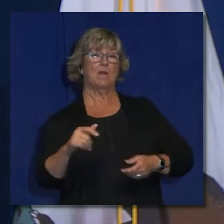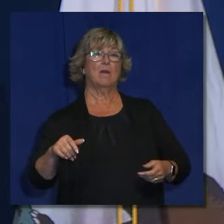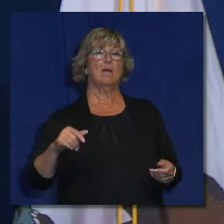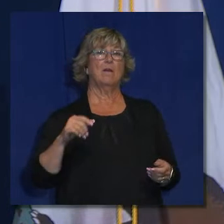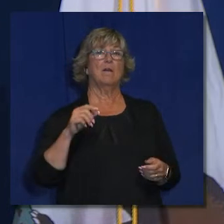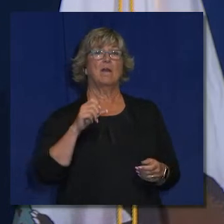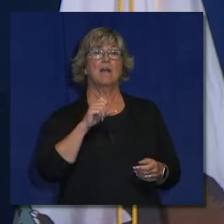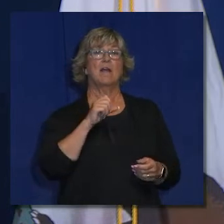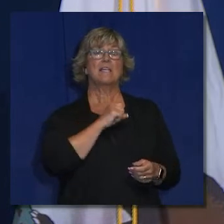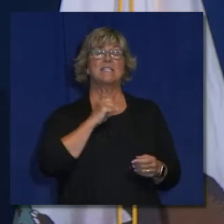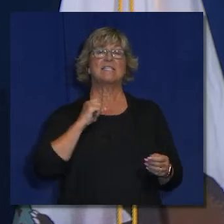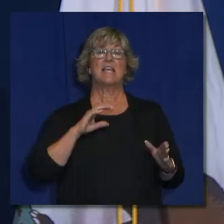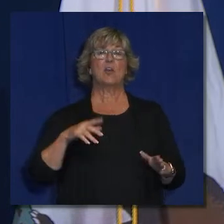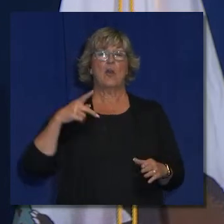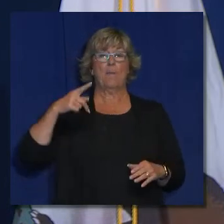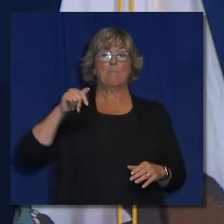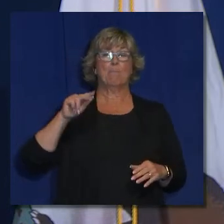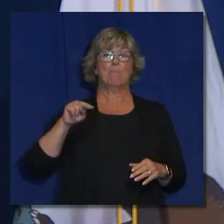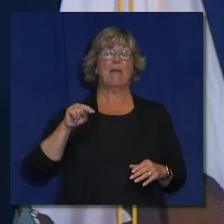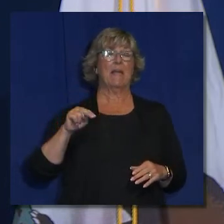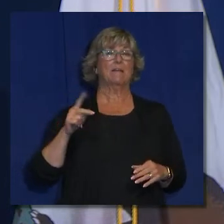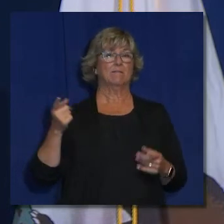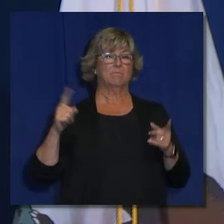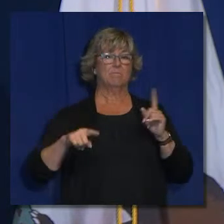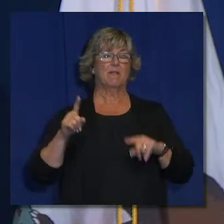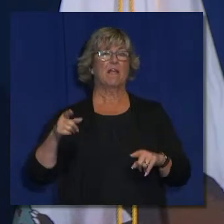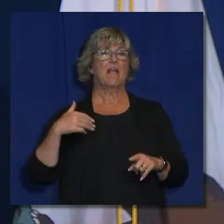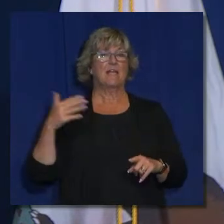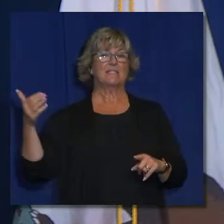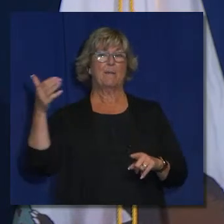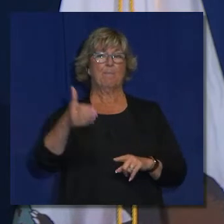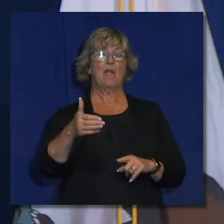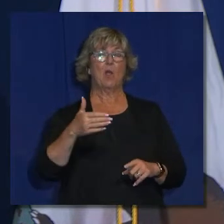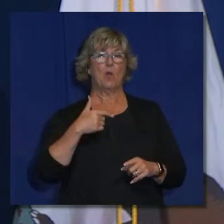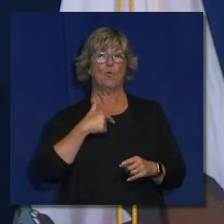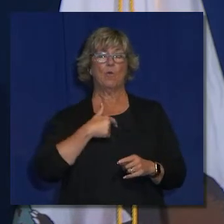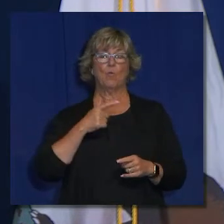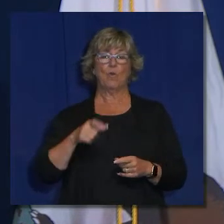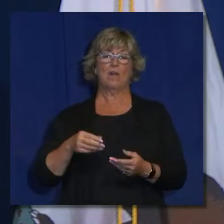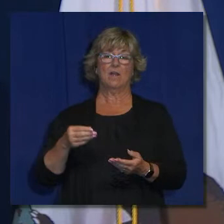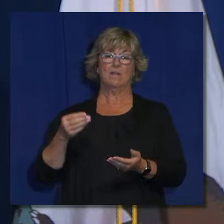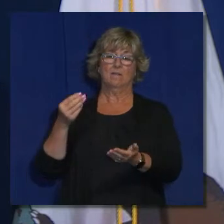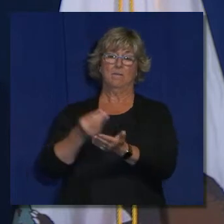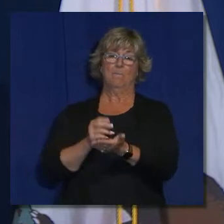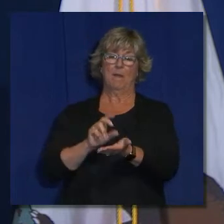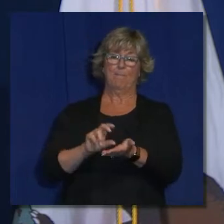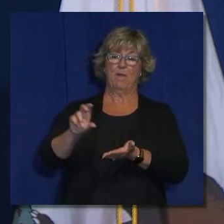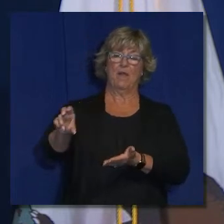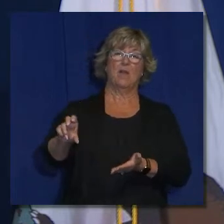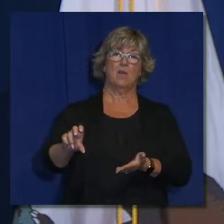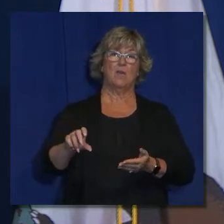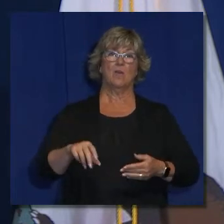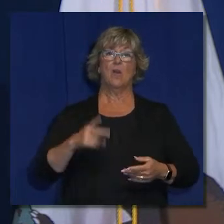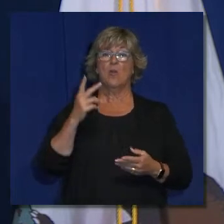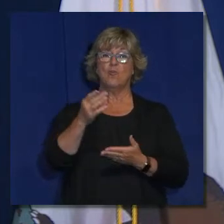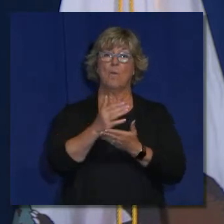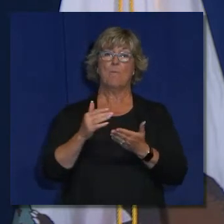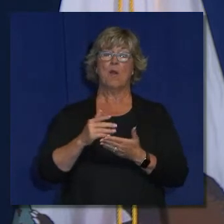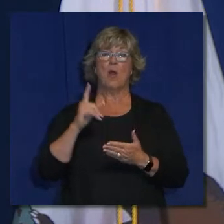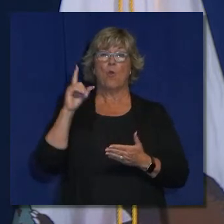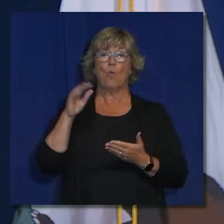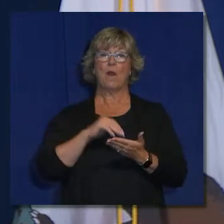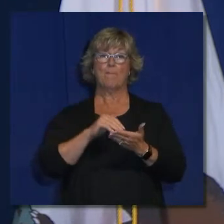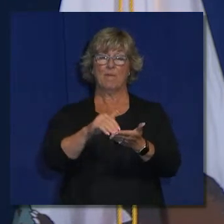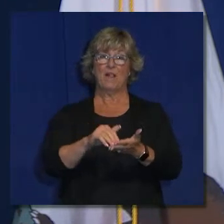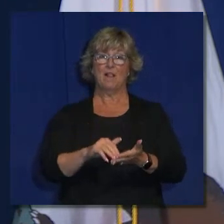Pan, who's a champion. He has a bill. We want to help fund and finance that strategy. There's two components of the $100 million,